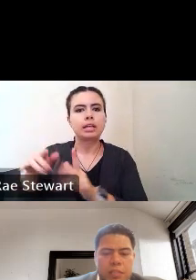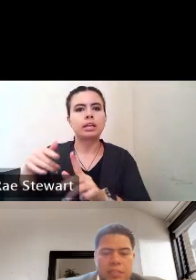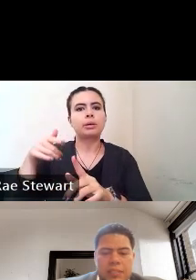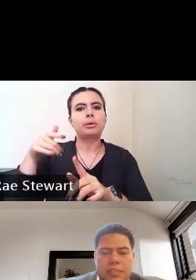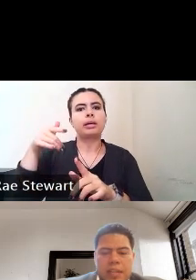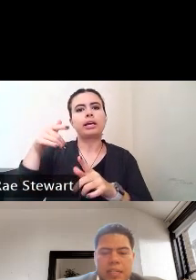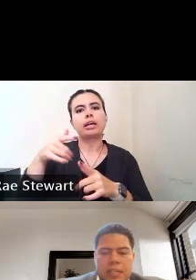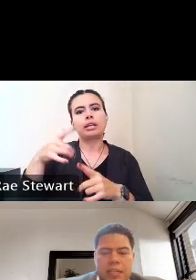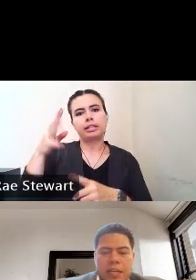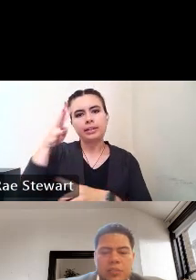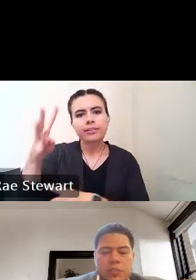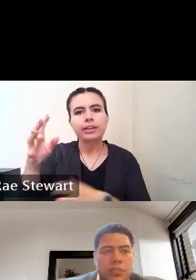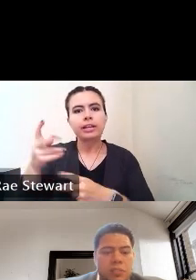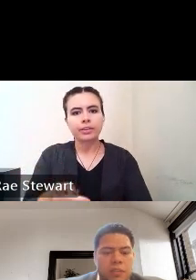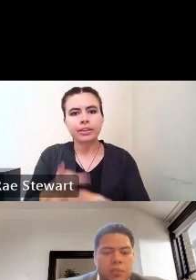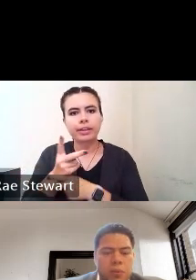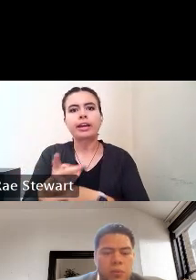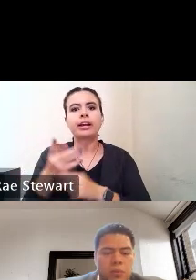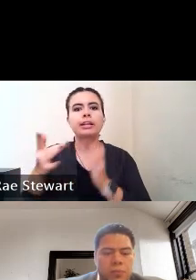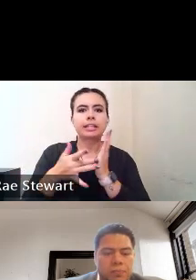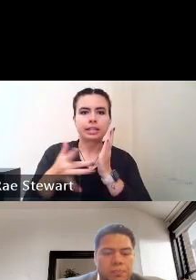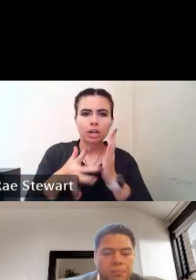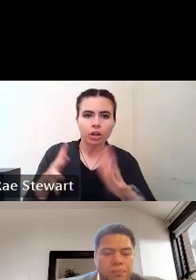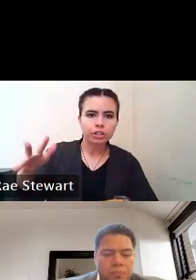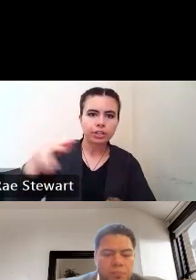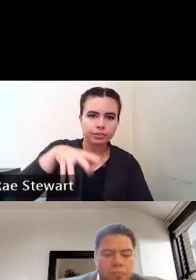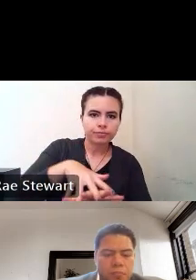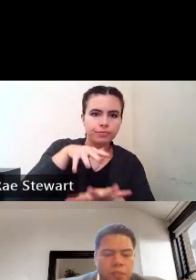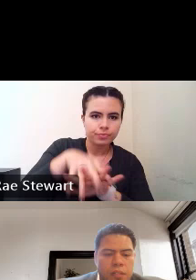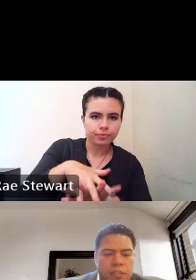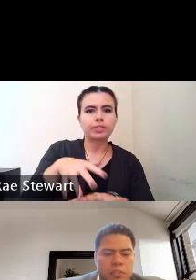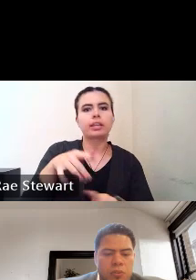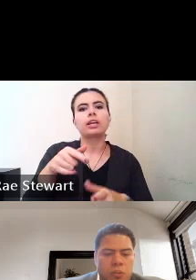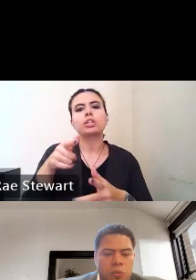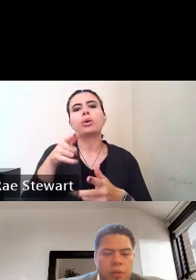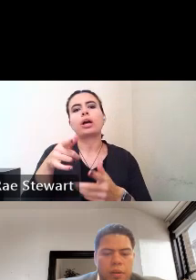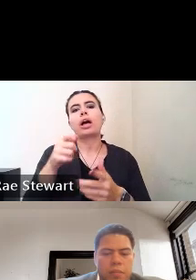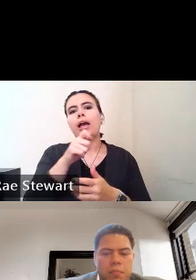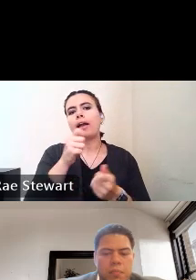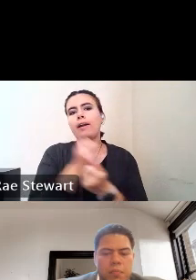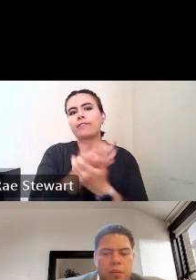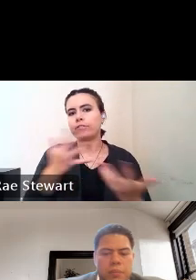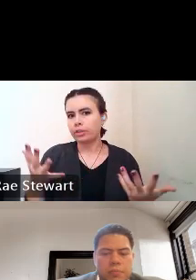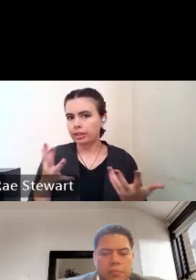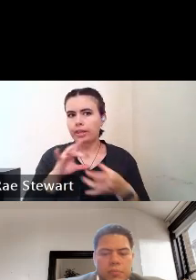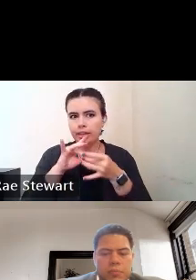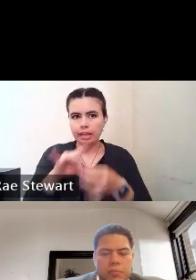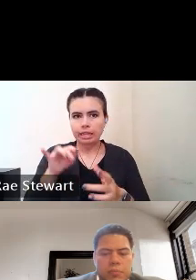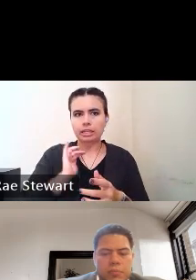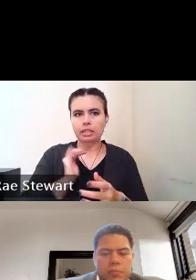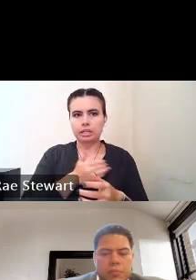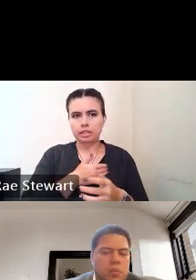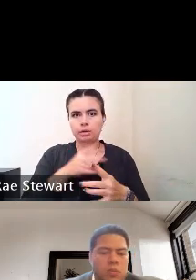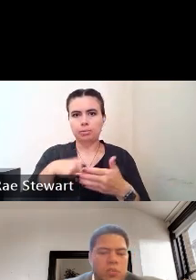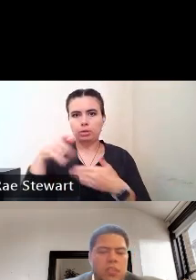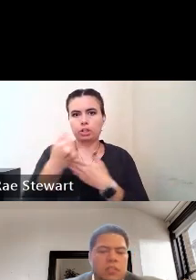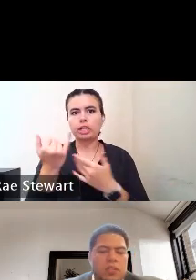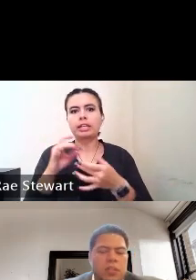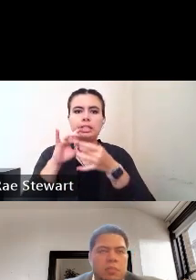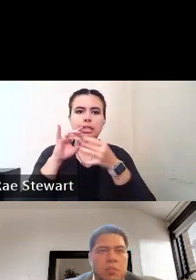Island's plan is assigned and aligned to these 5 goals. This is also where some of the questions